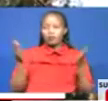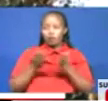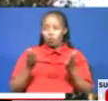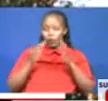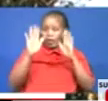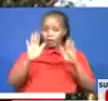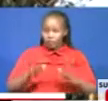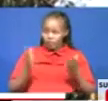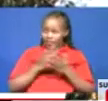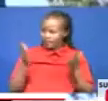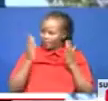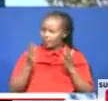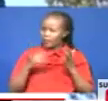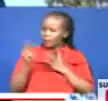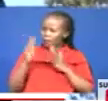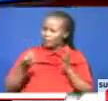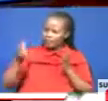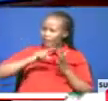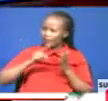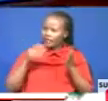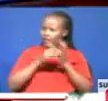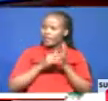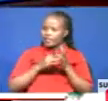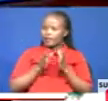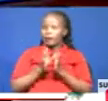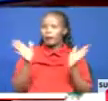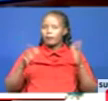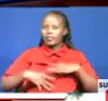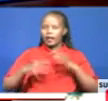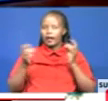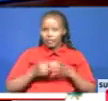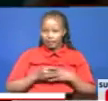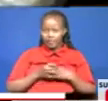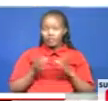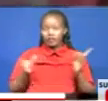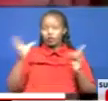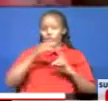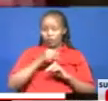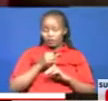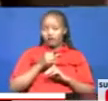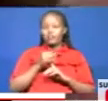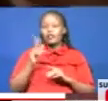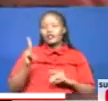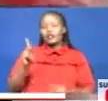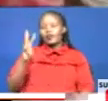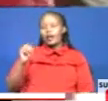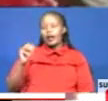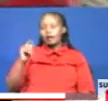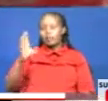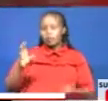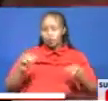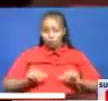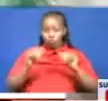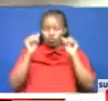are abnormal and against the public interest. In order to realize this, KNTC will continue to partner with the National Cereals